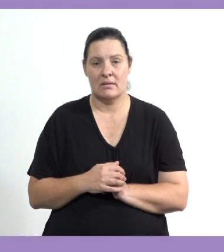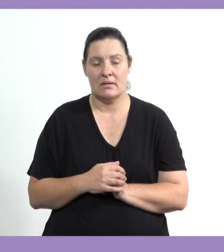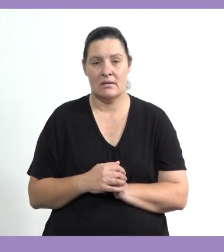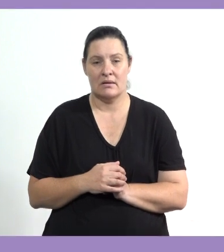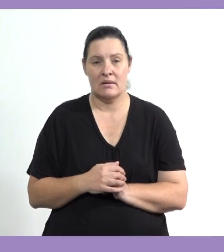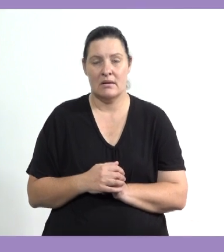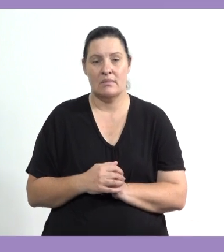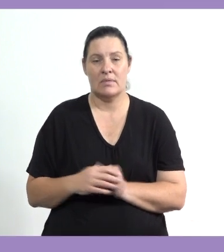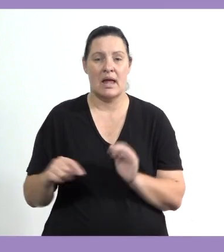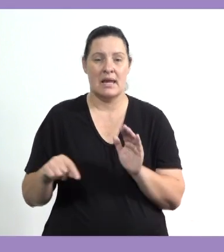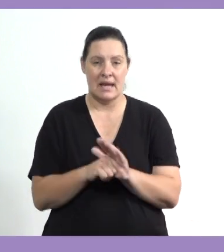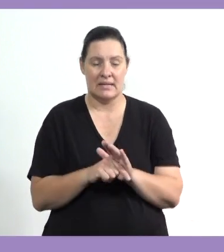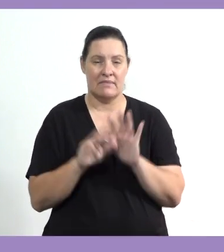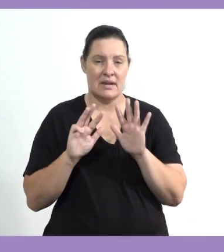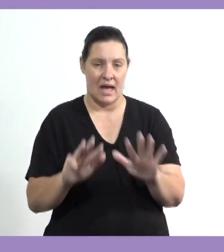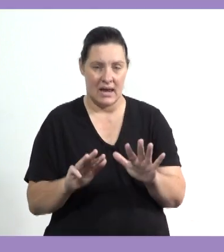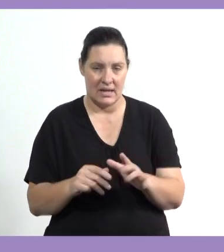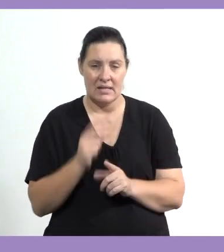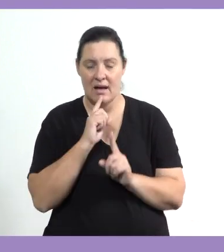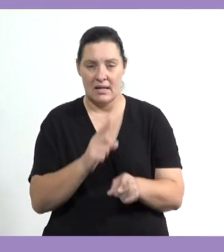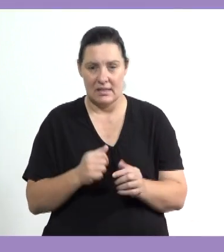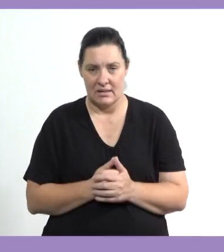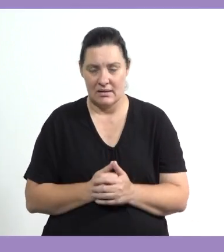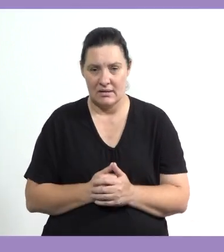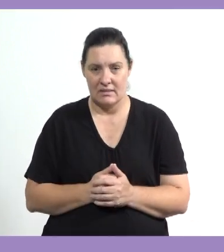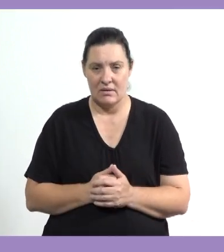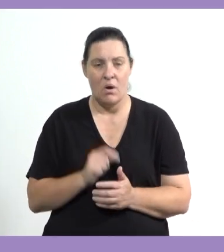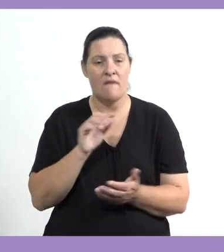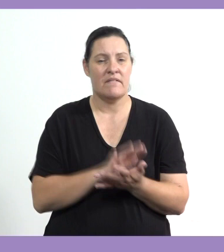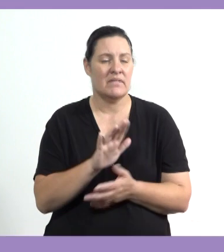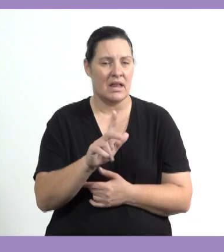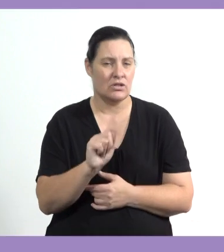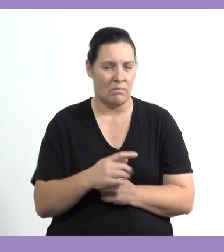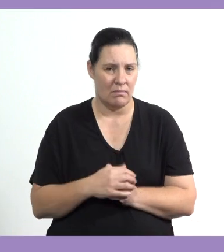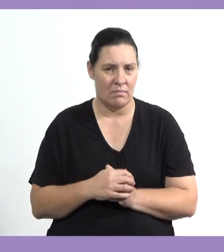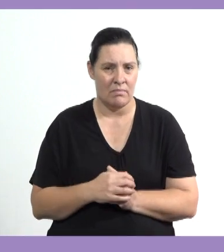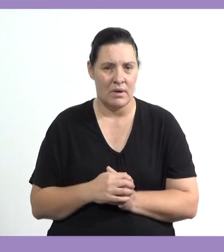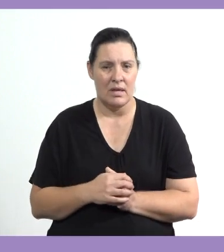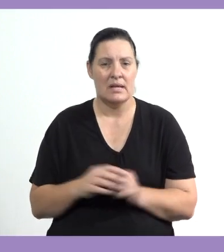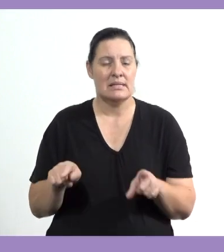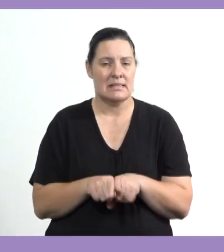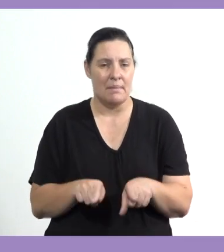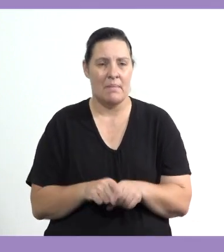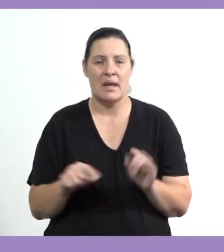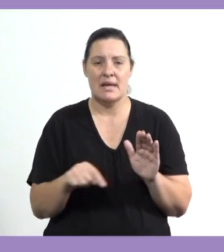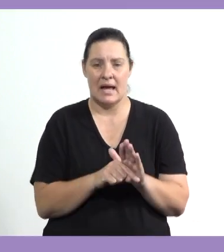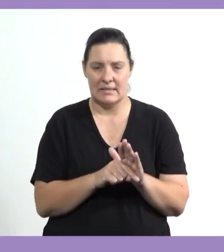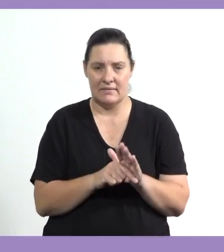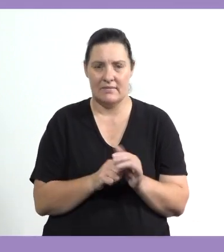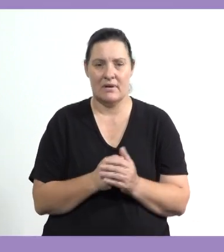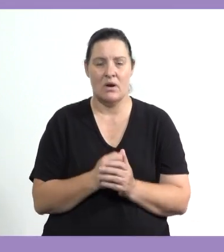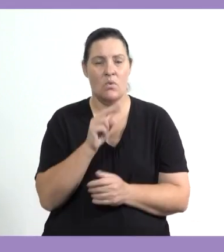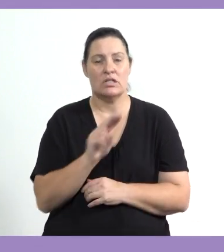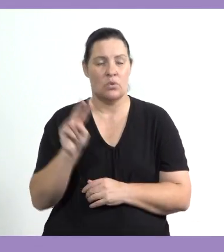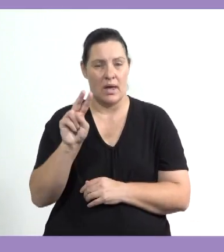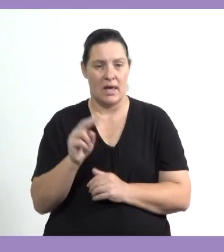And that is going to give us a negative 9 as our answer. What about the 15th term? We are going to do the same thing, negative, and we are